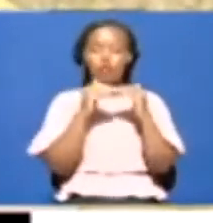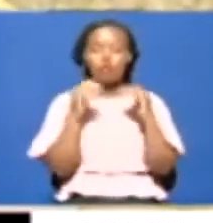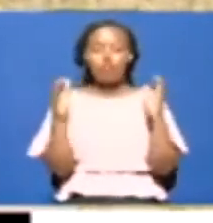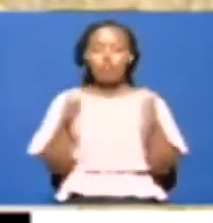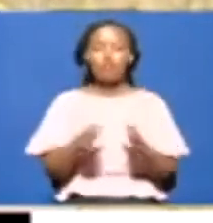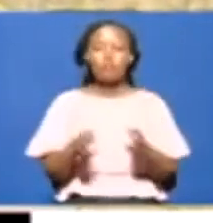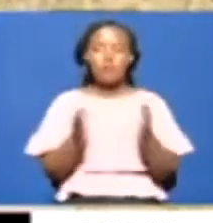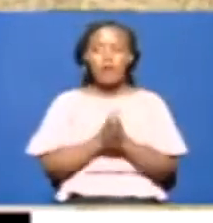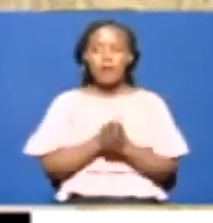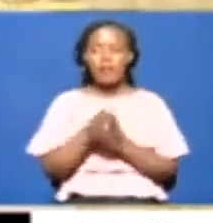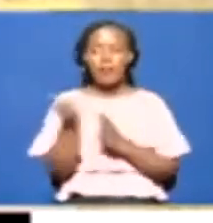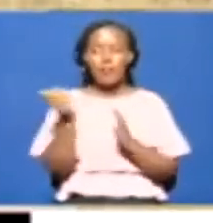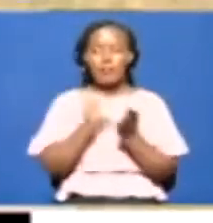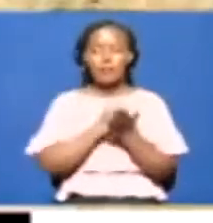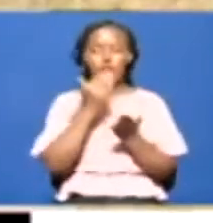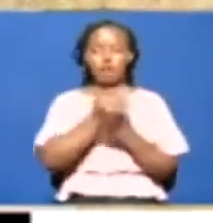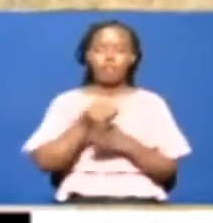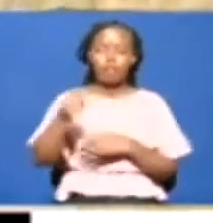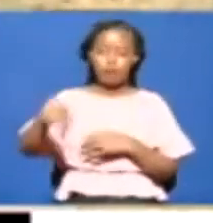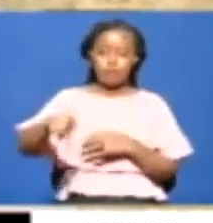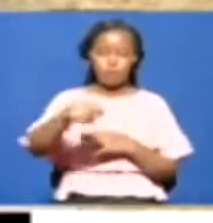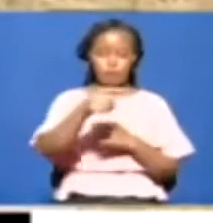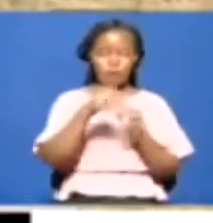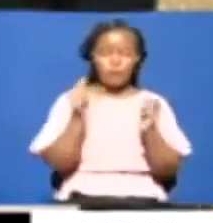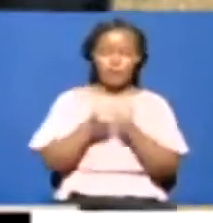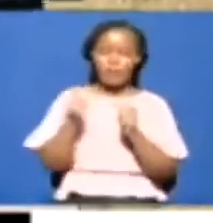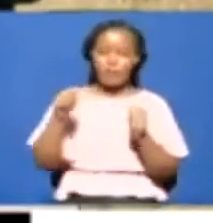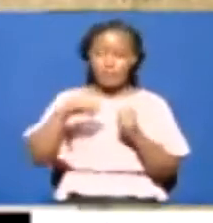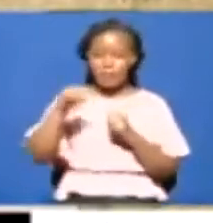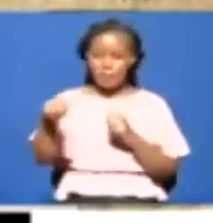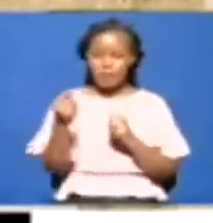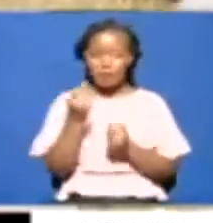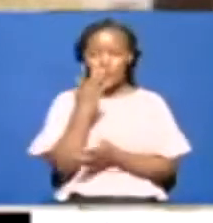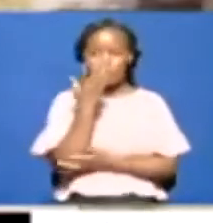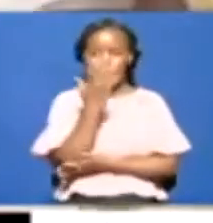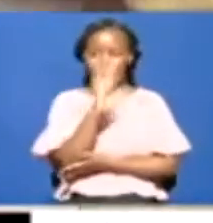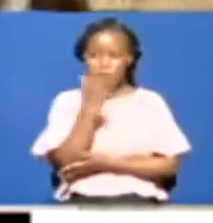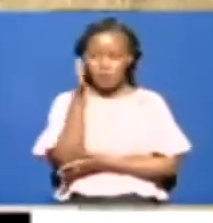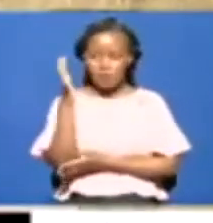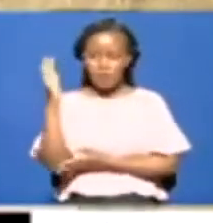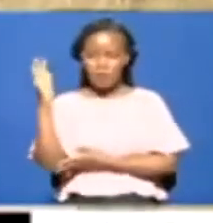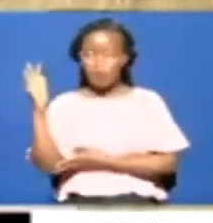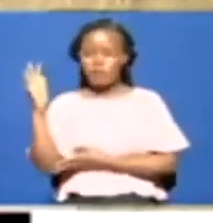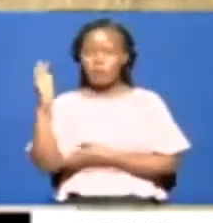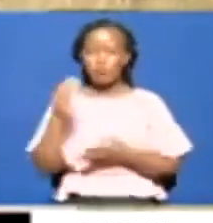Trust, planted 10,000 trees. For Lunchtime News, I'm Zainab Said.